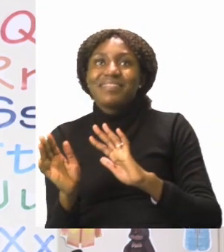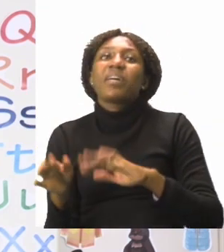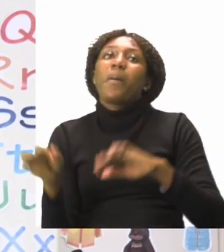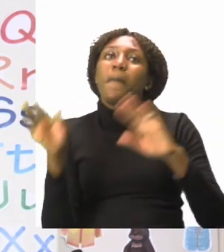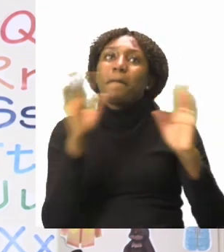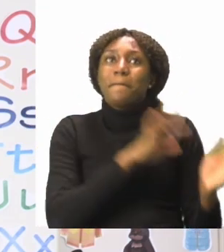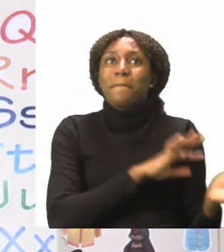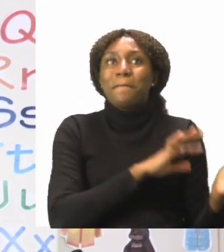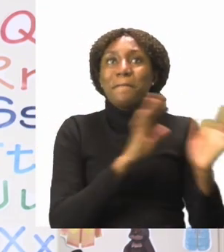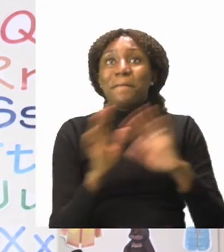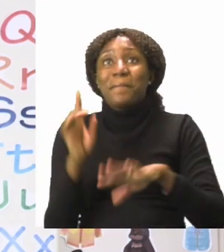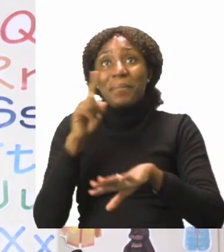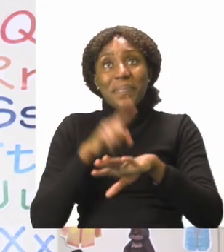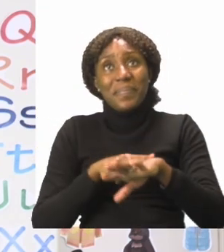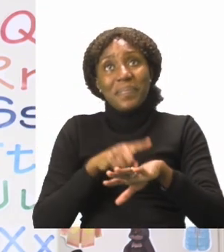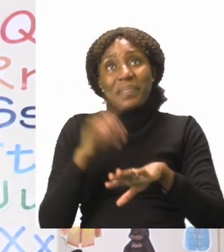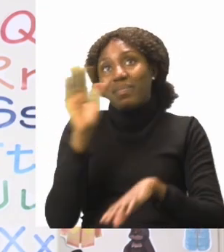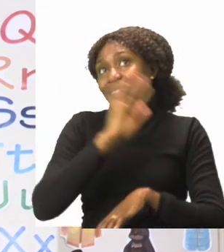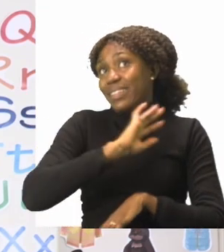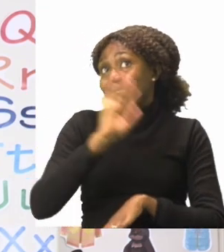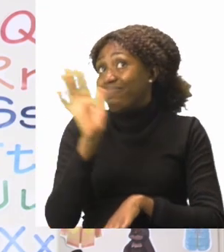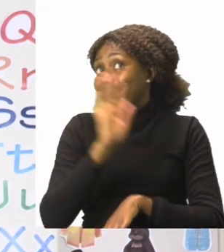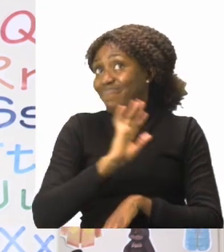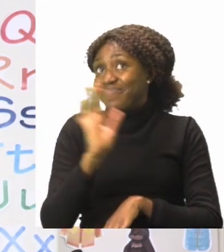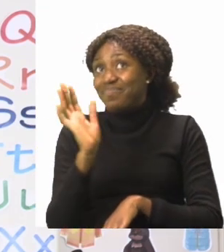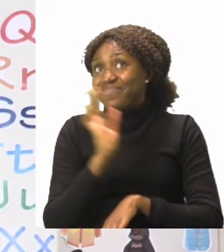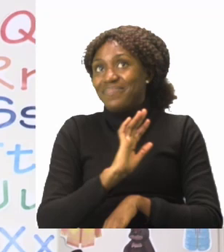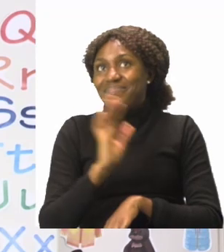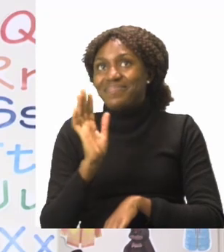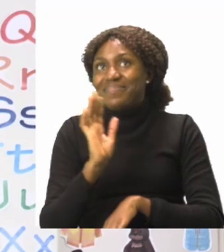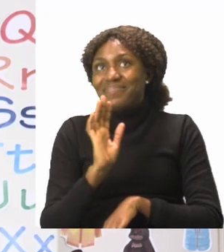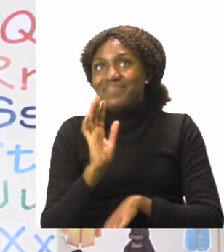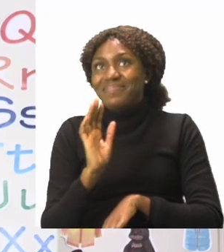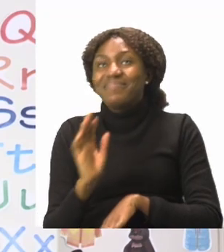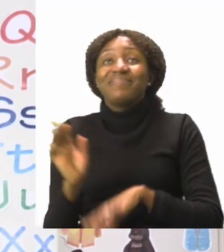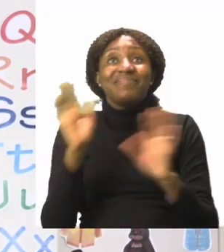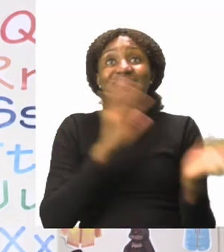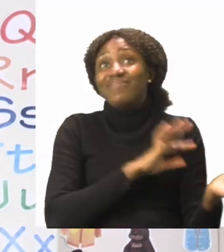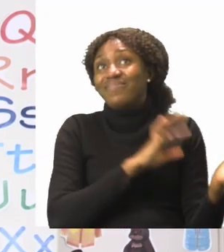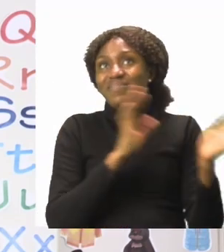goodbye. It's time to say goodbye.